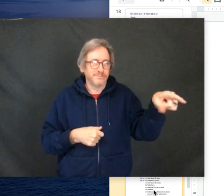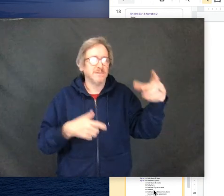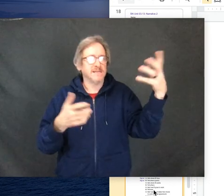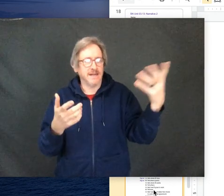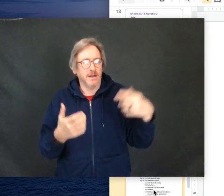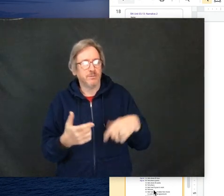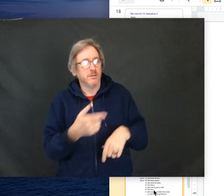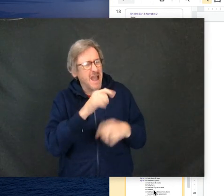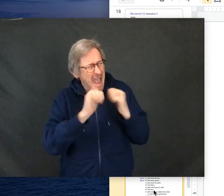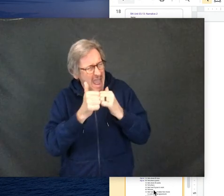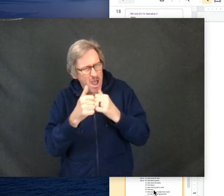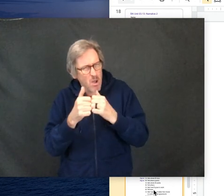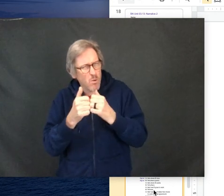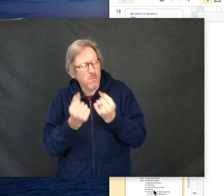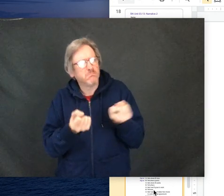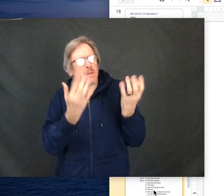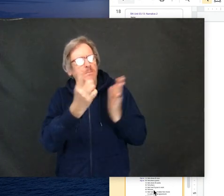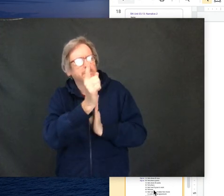Let's set it up.